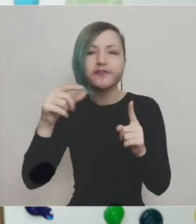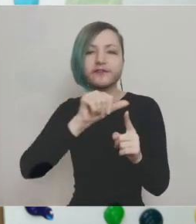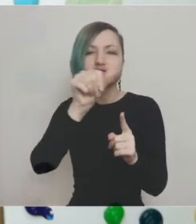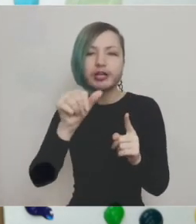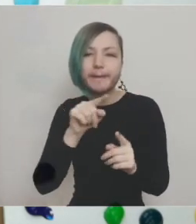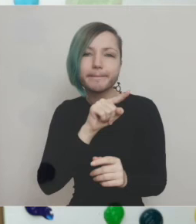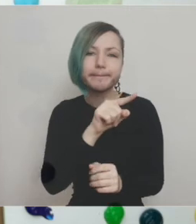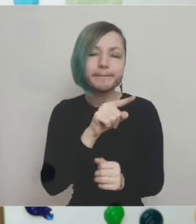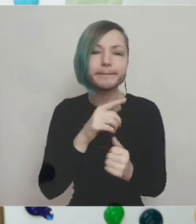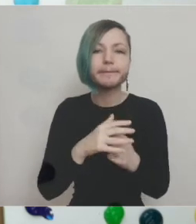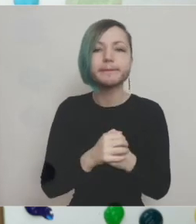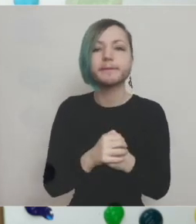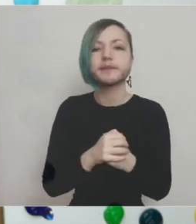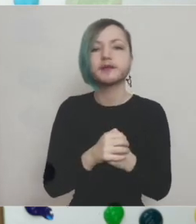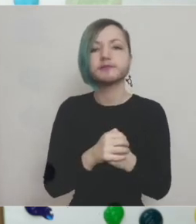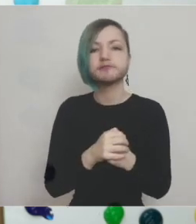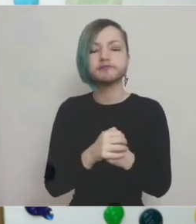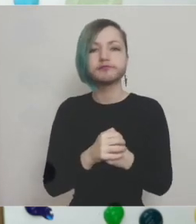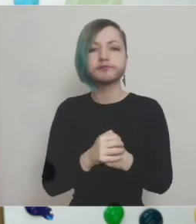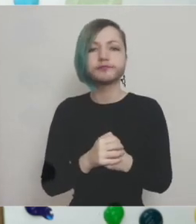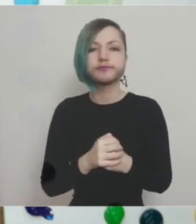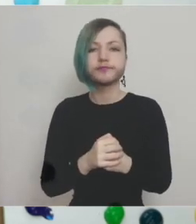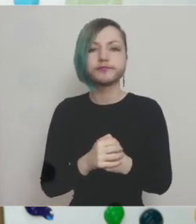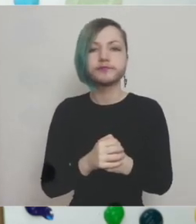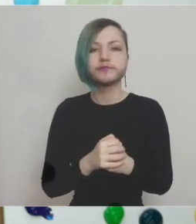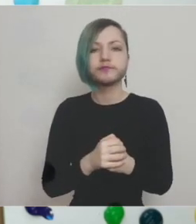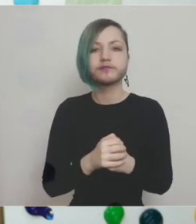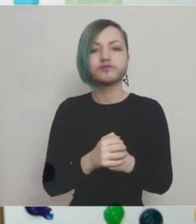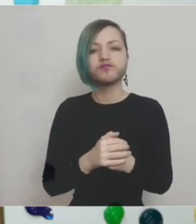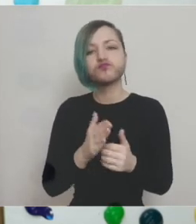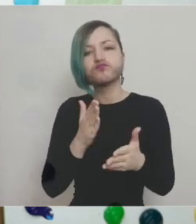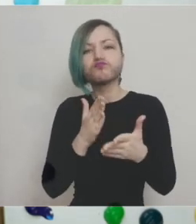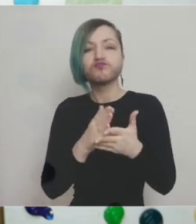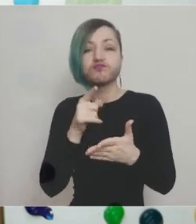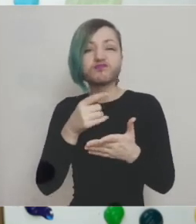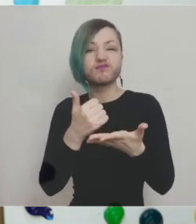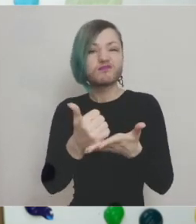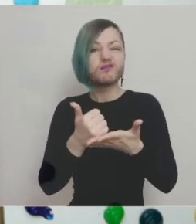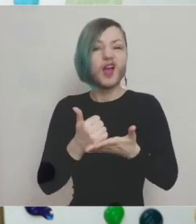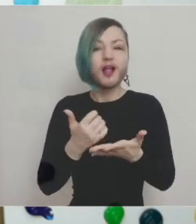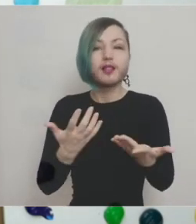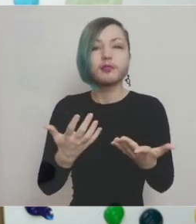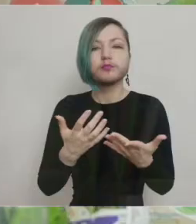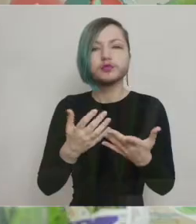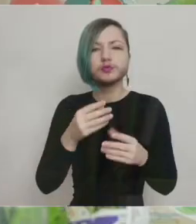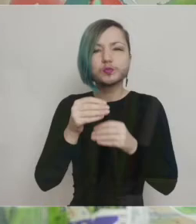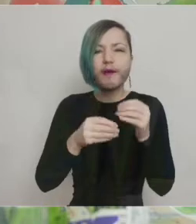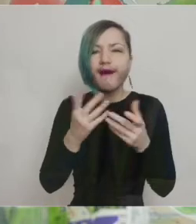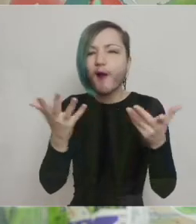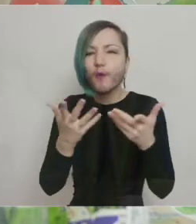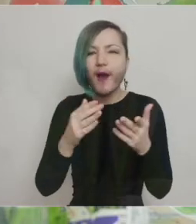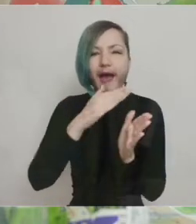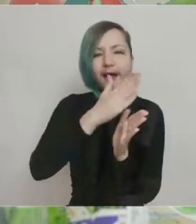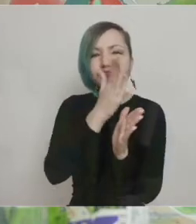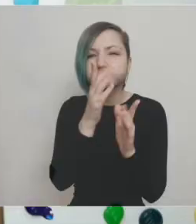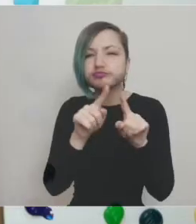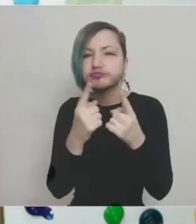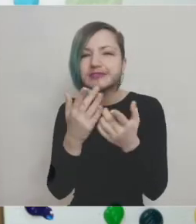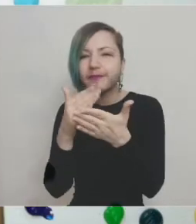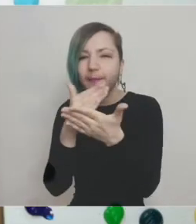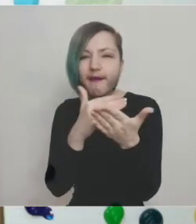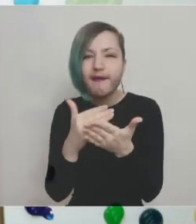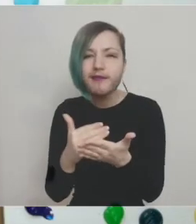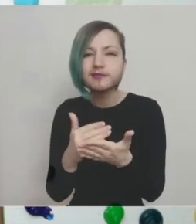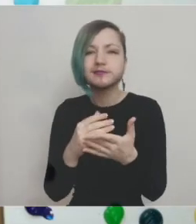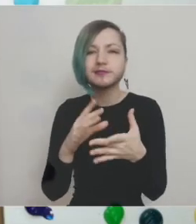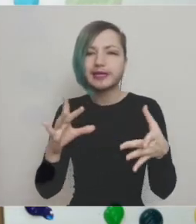be, and this kind of just helps me map out where things are and how